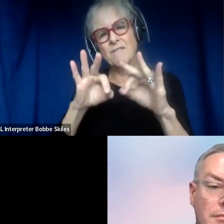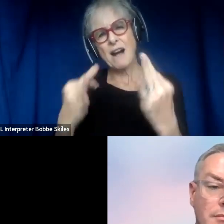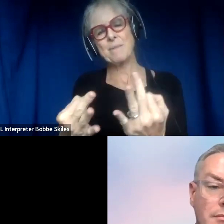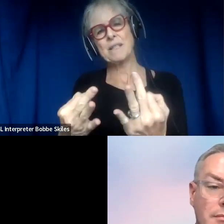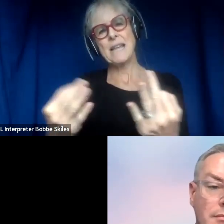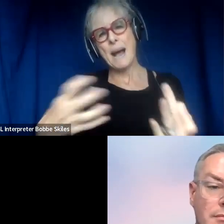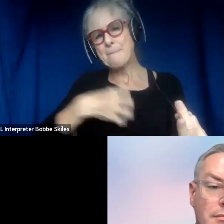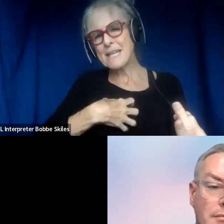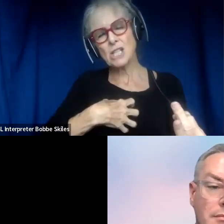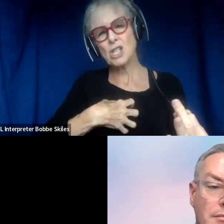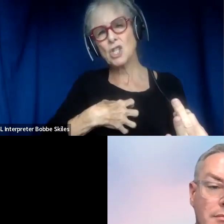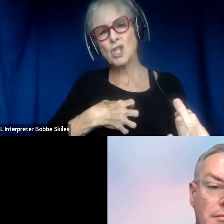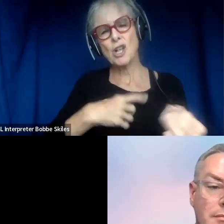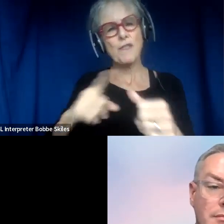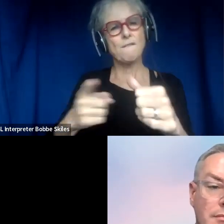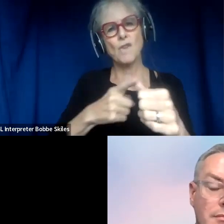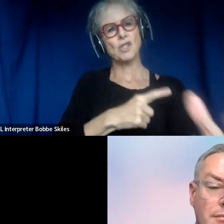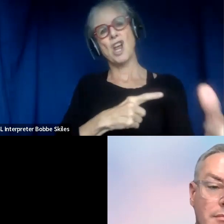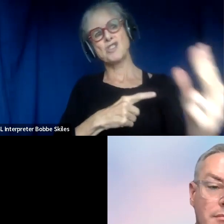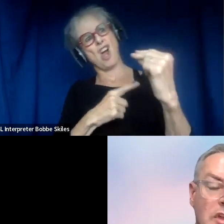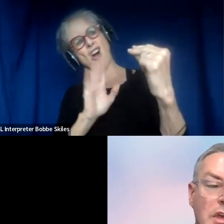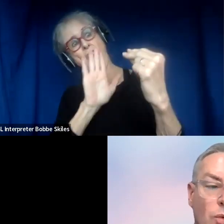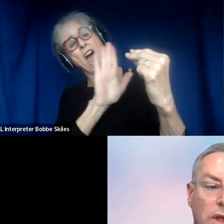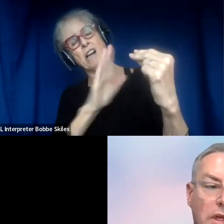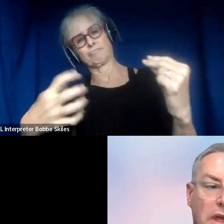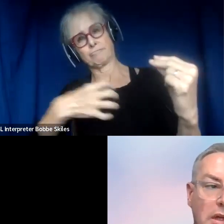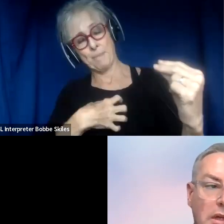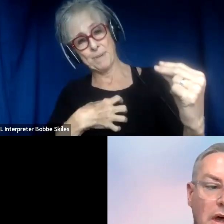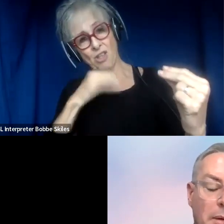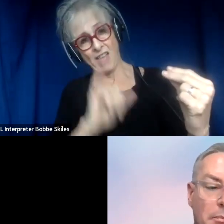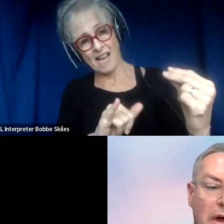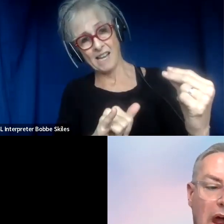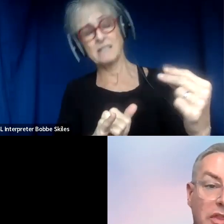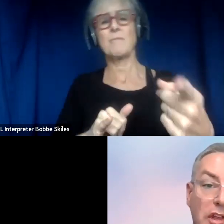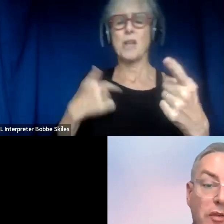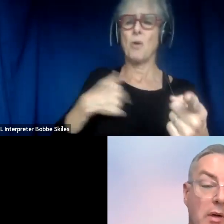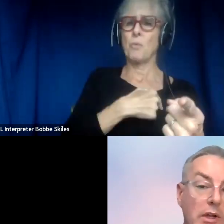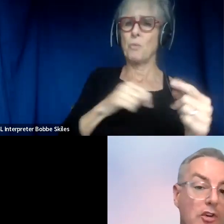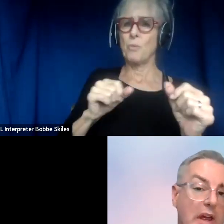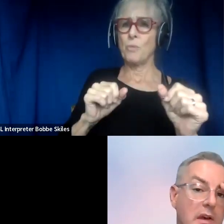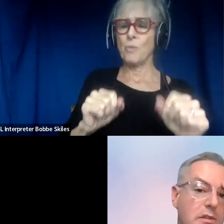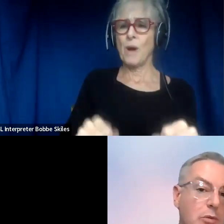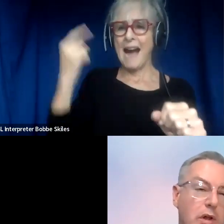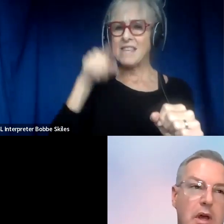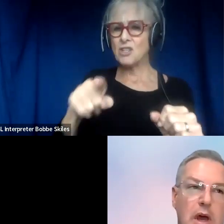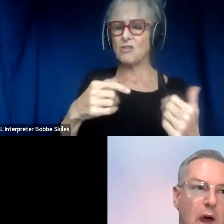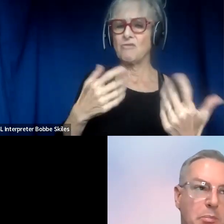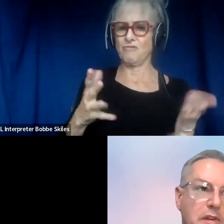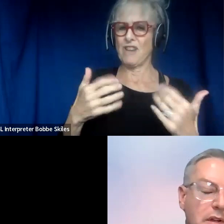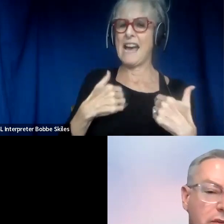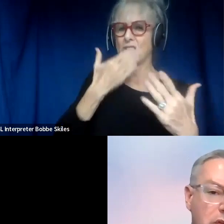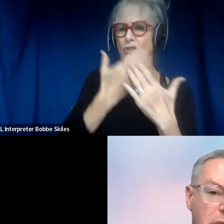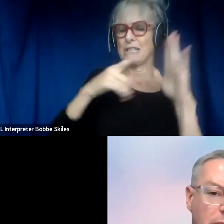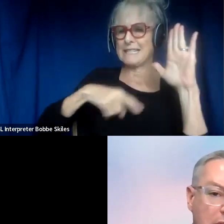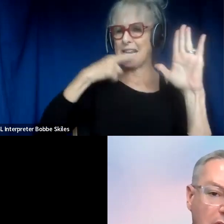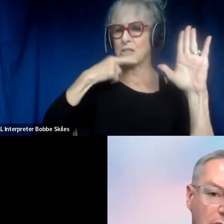family appeal the first no? We can, I think you've had really great testimony,